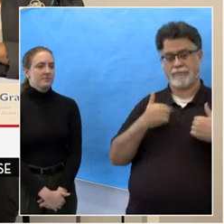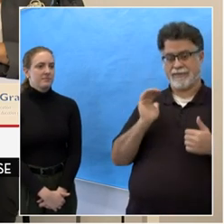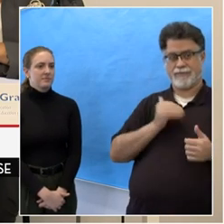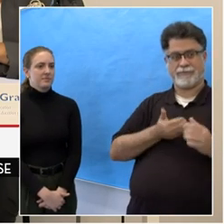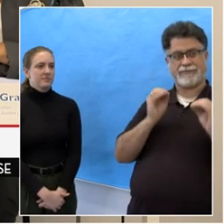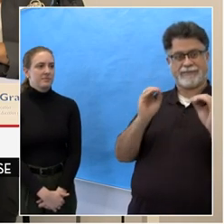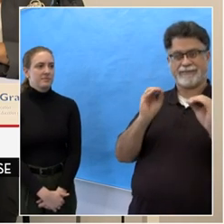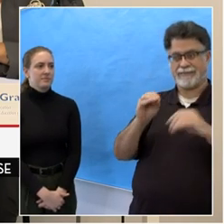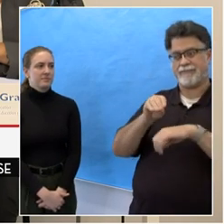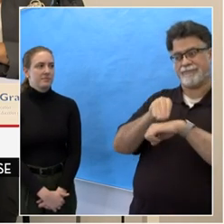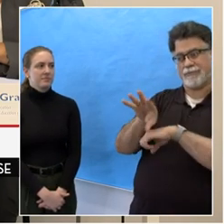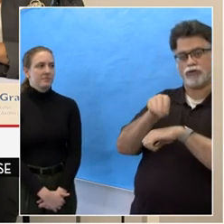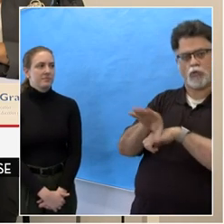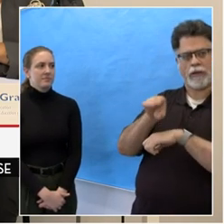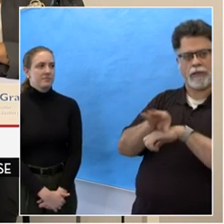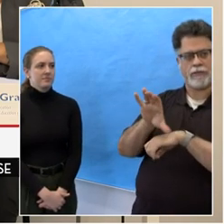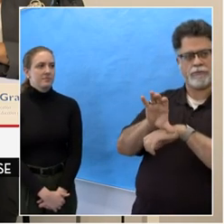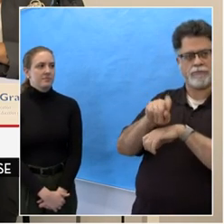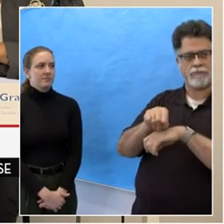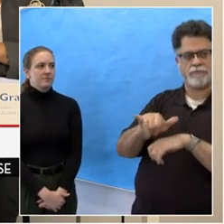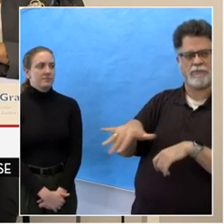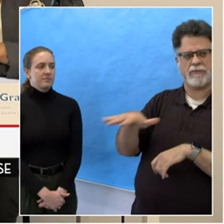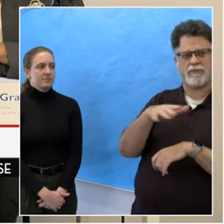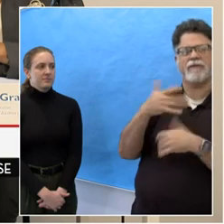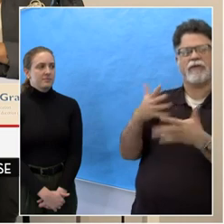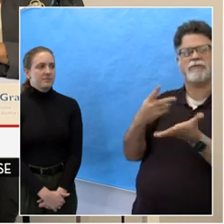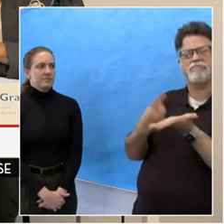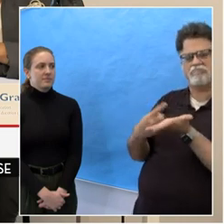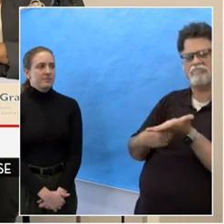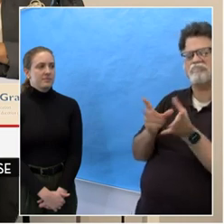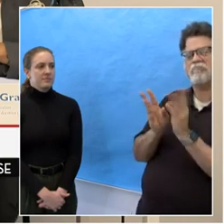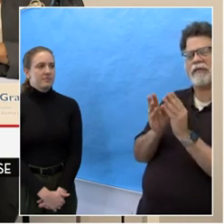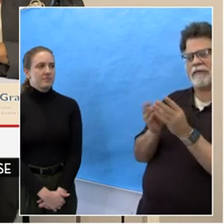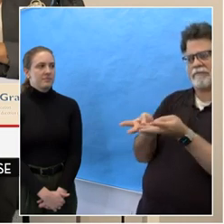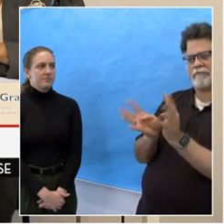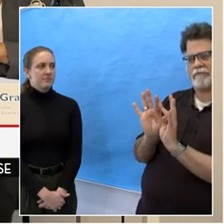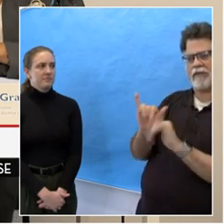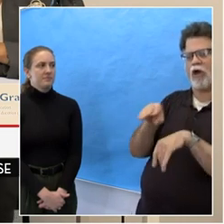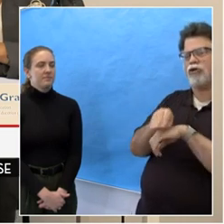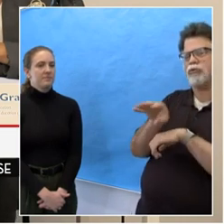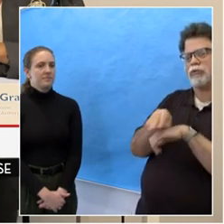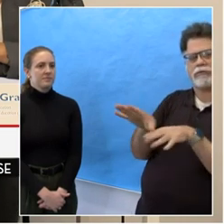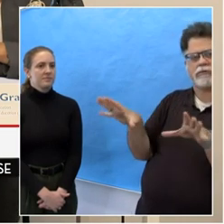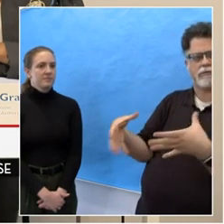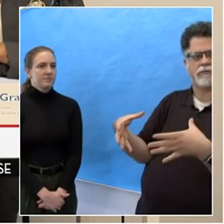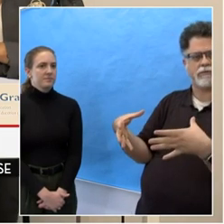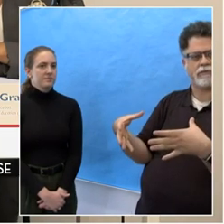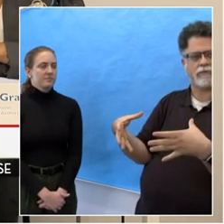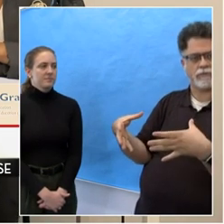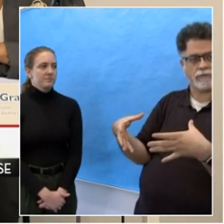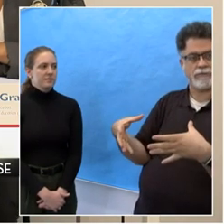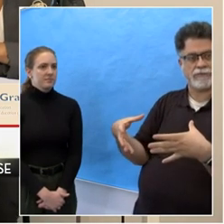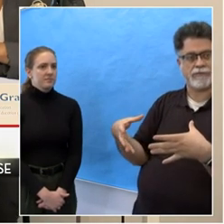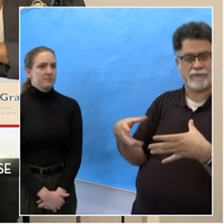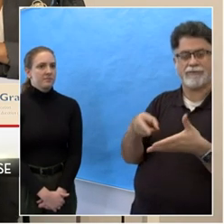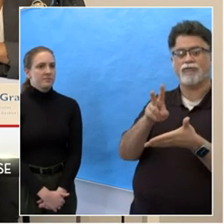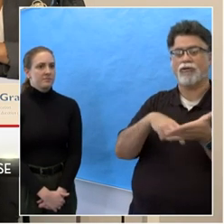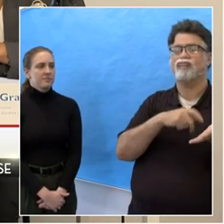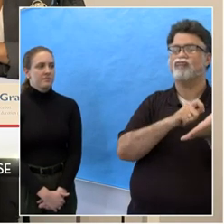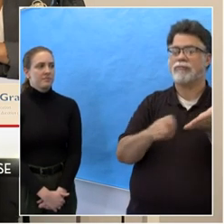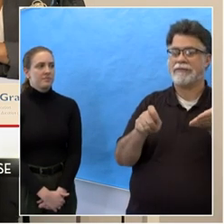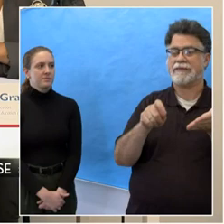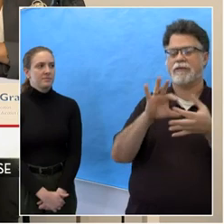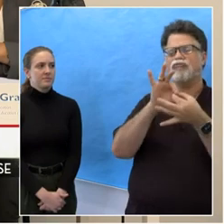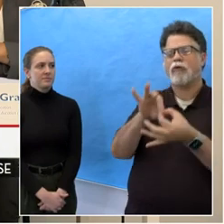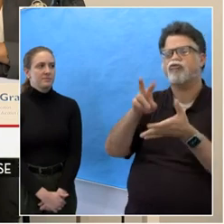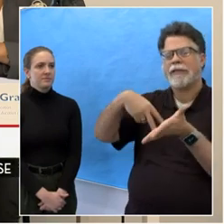just a wide variance of needs in literacy for our students in the classroom, particularly where